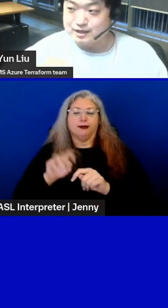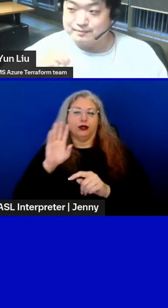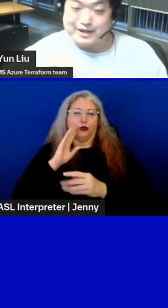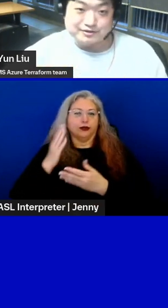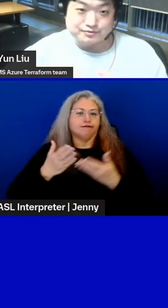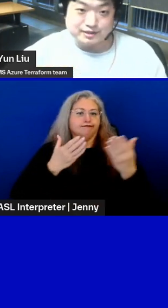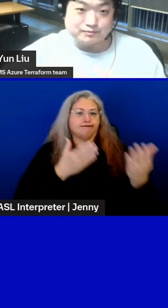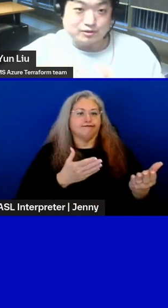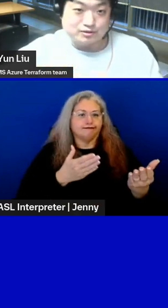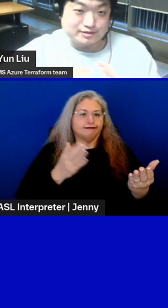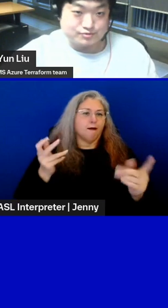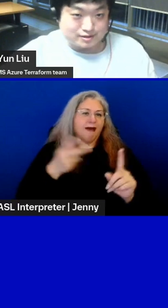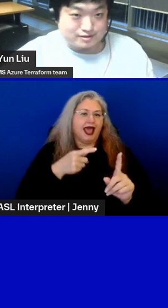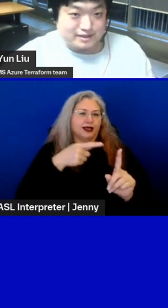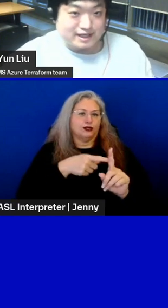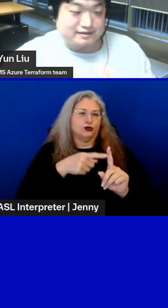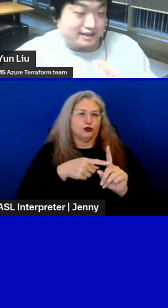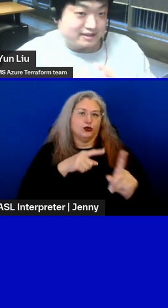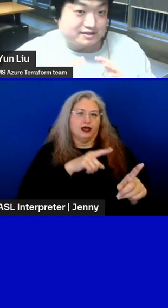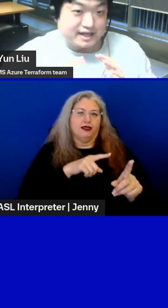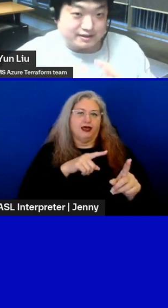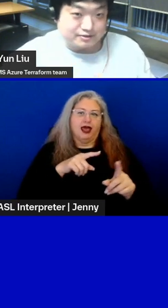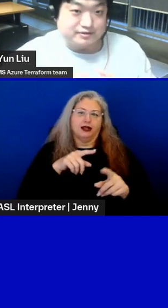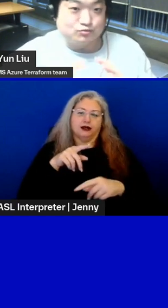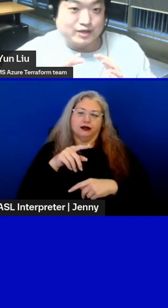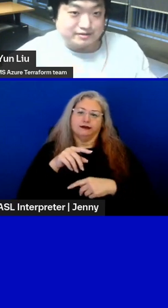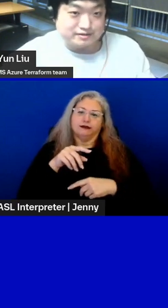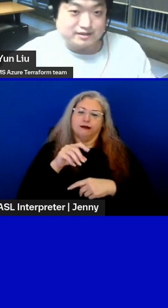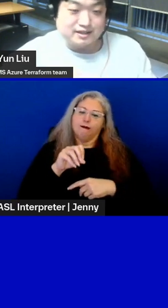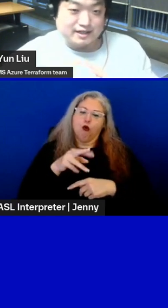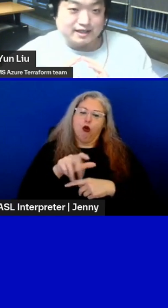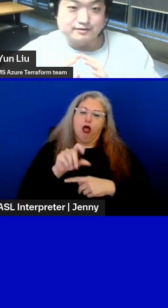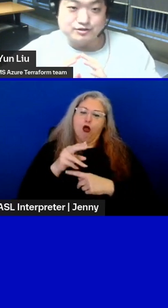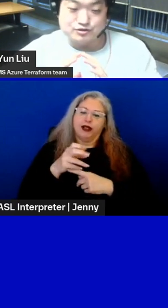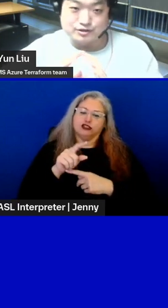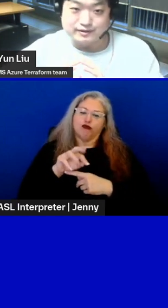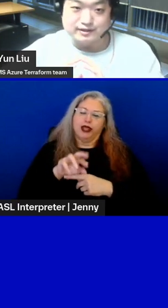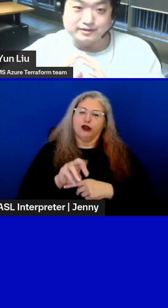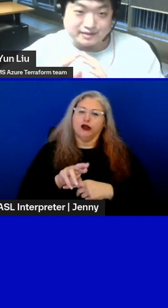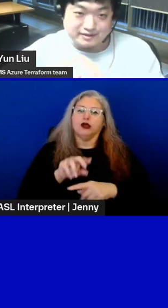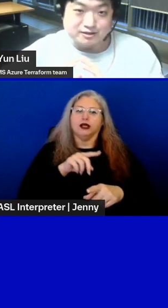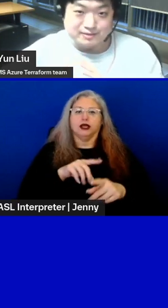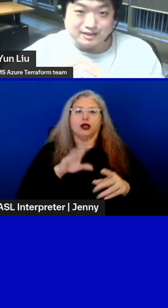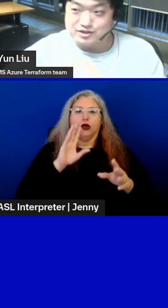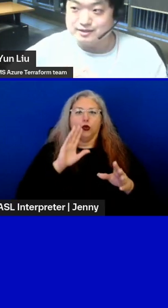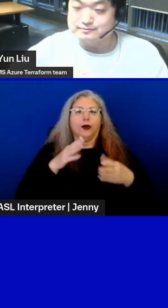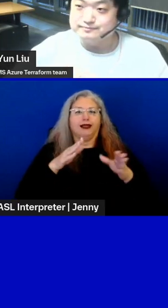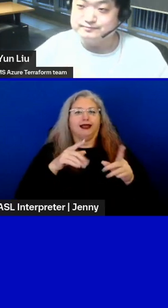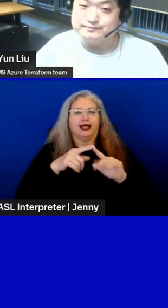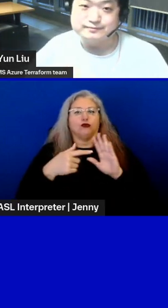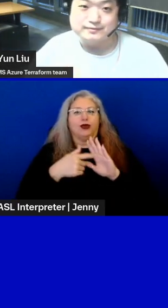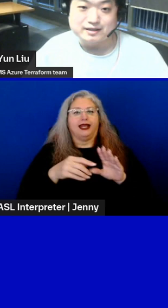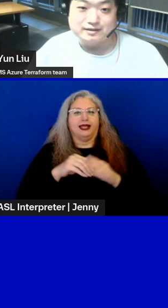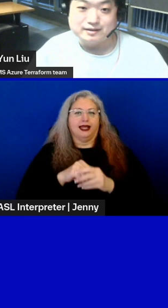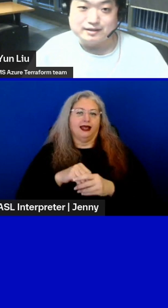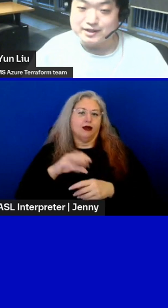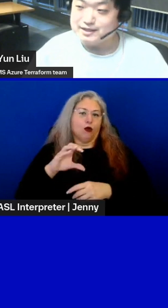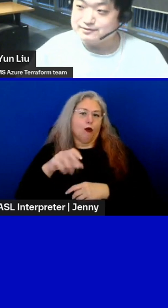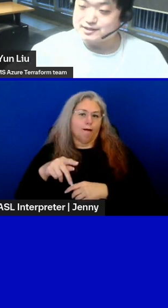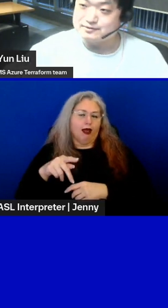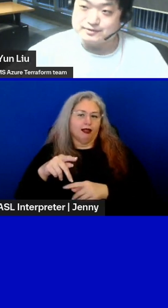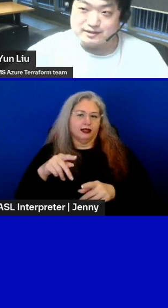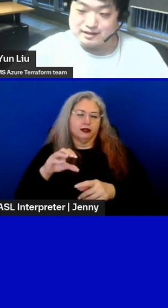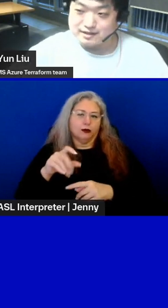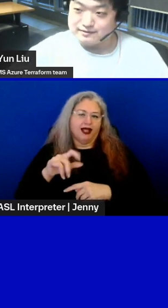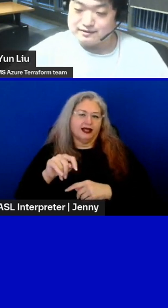to back to the Portal orchestrator and let it handle the render and the showing in the Copilot channel.